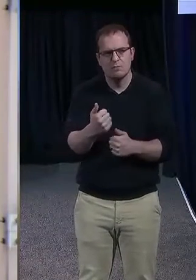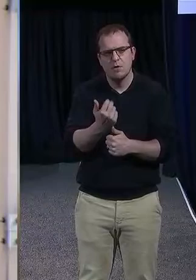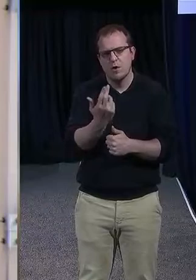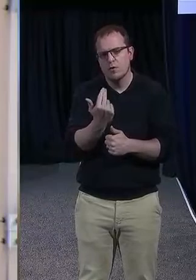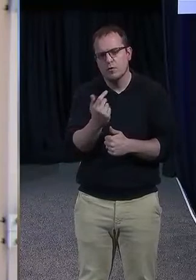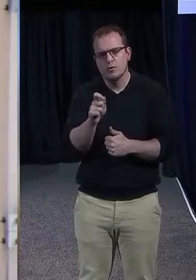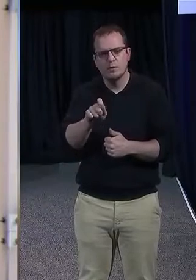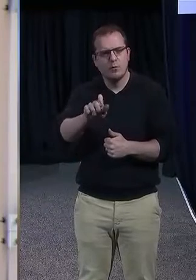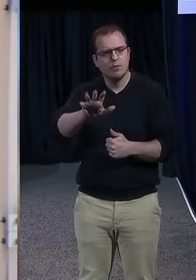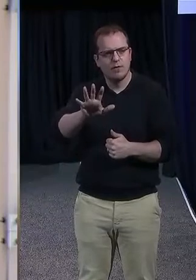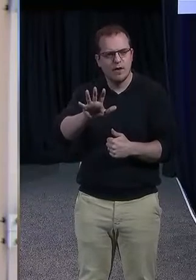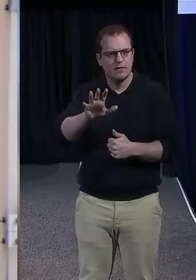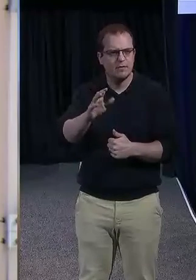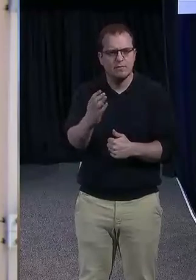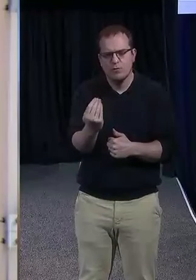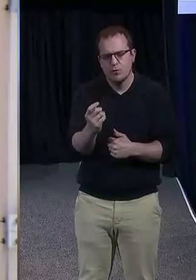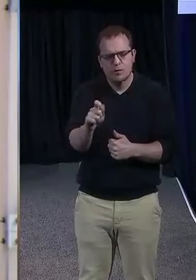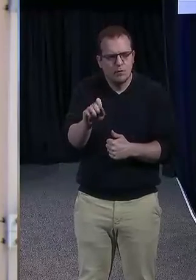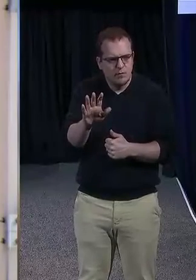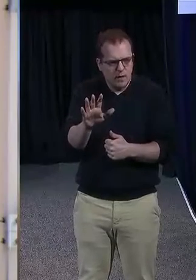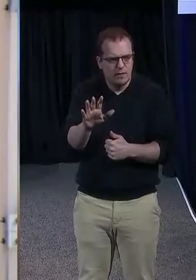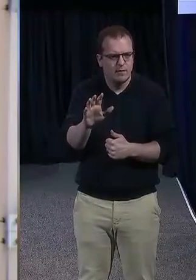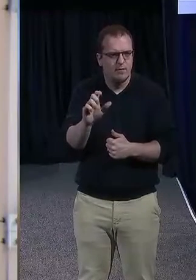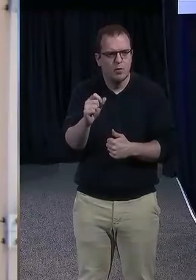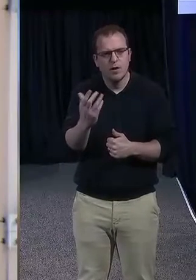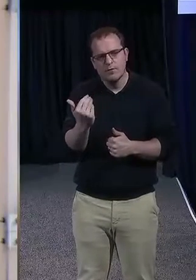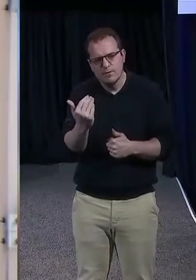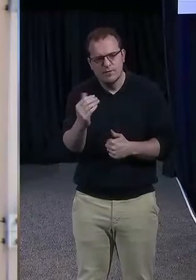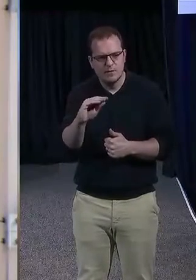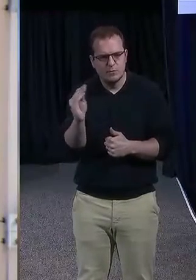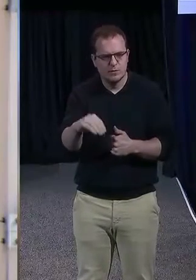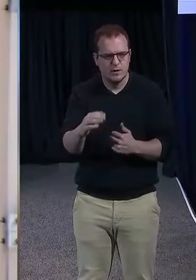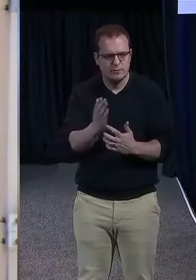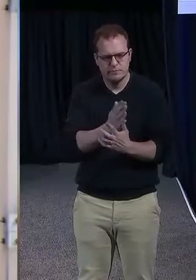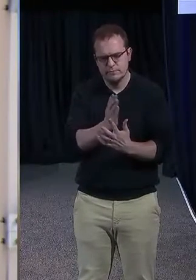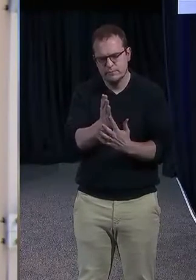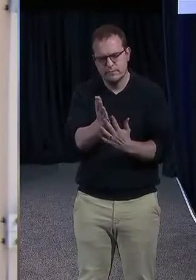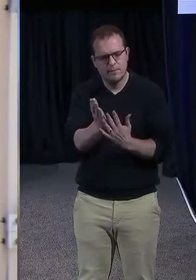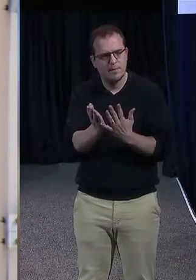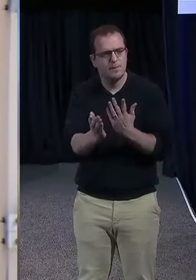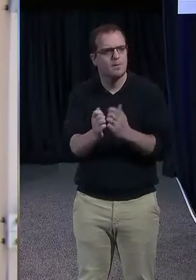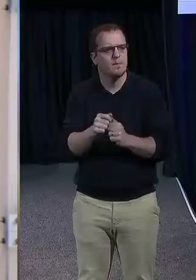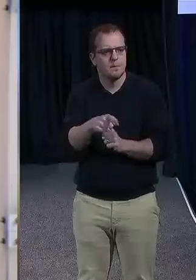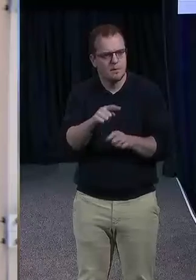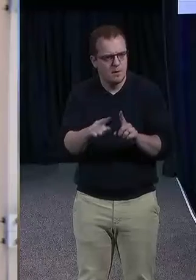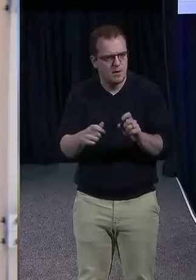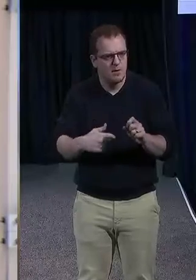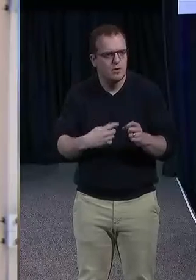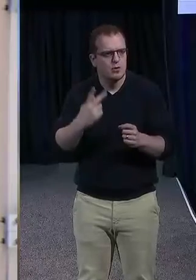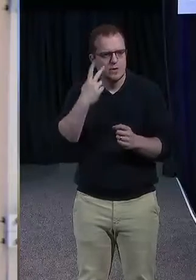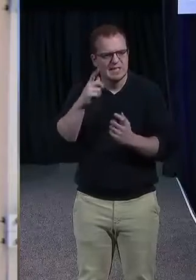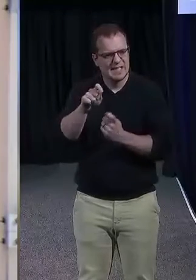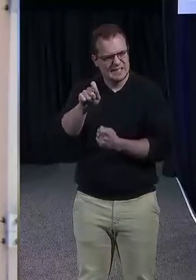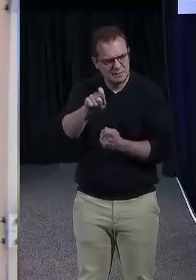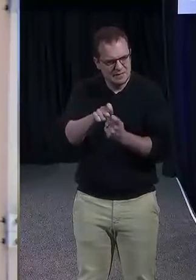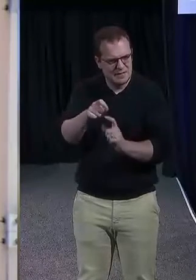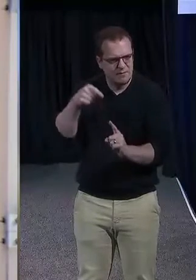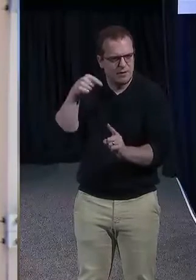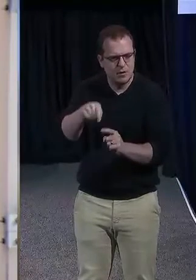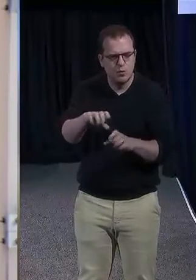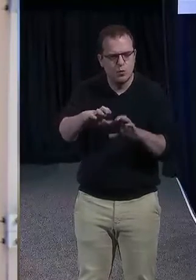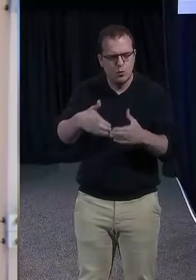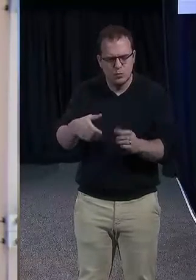13.5, 14.5, or 15%. But then when you look at very specific